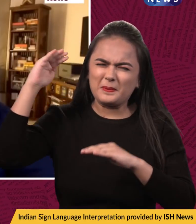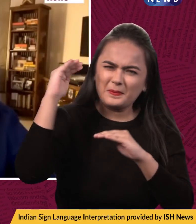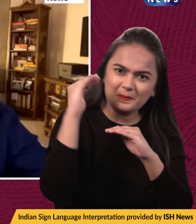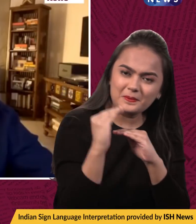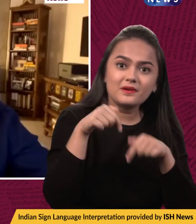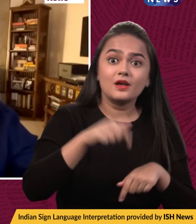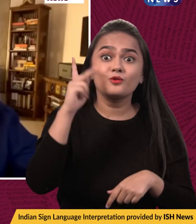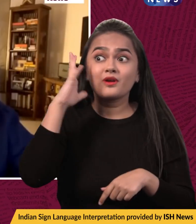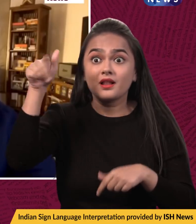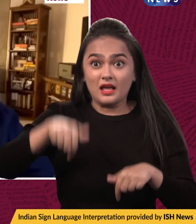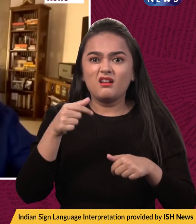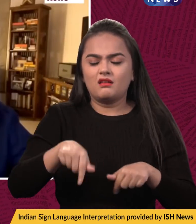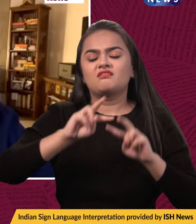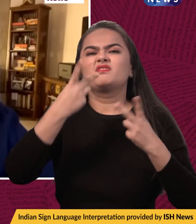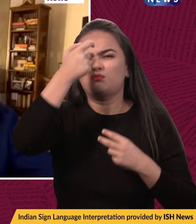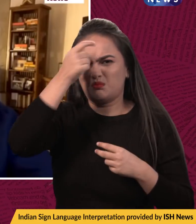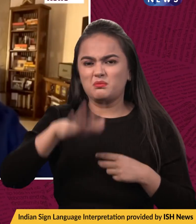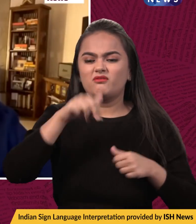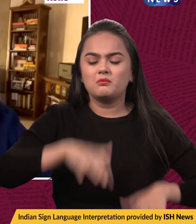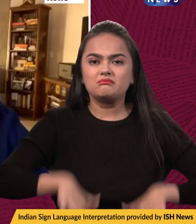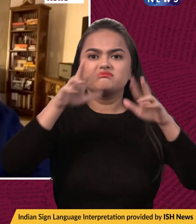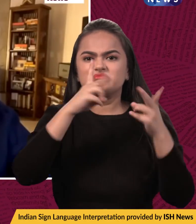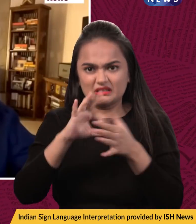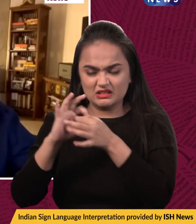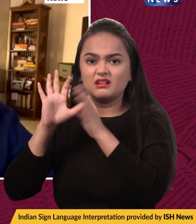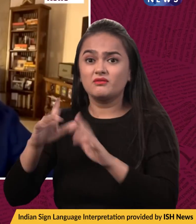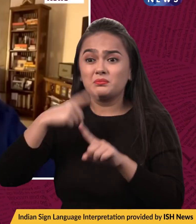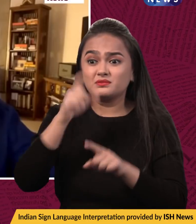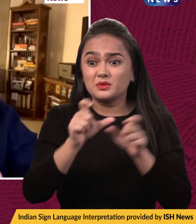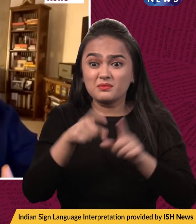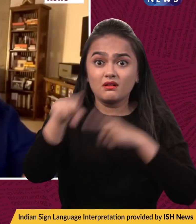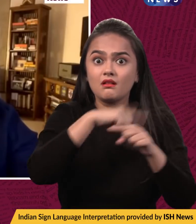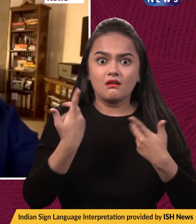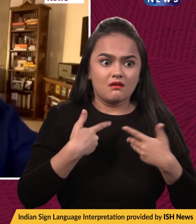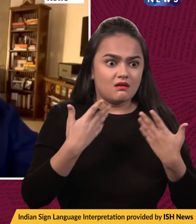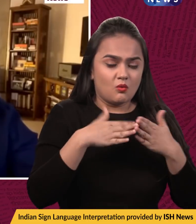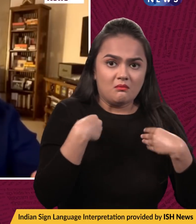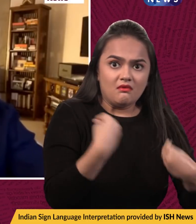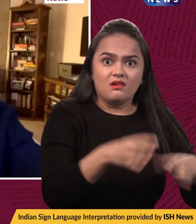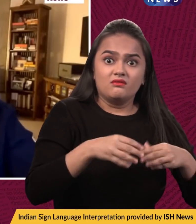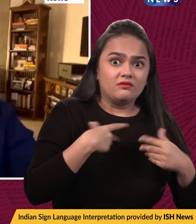long ago. Kerala, of course, has different problems now with the floods and the fact that people are having to be moved